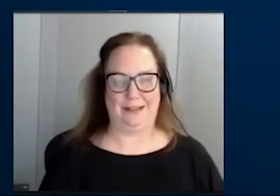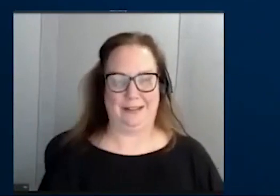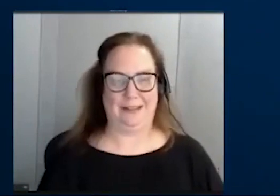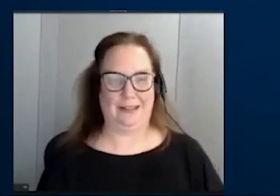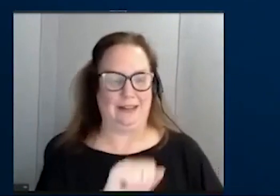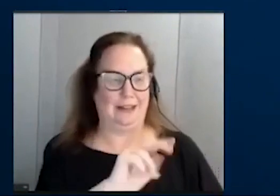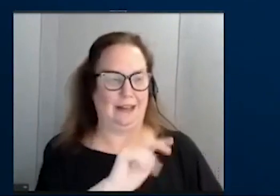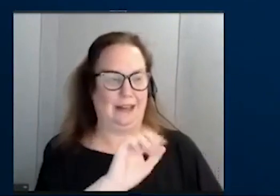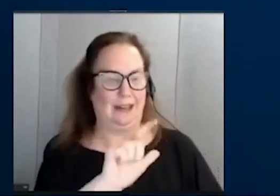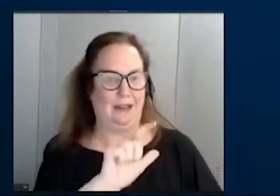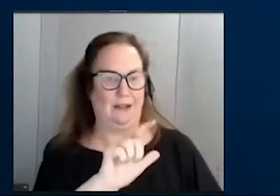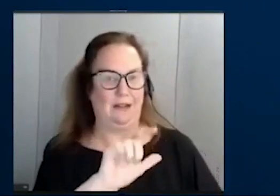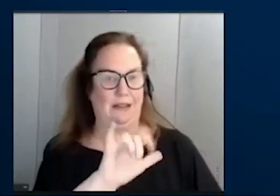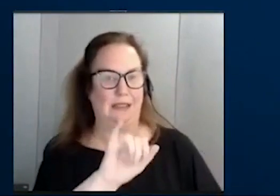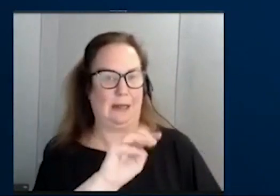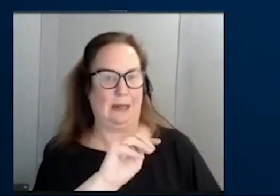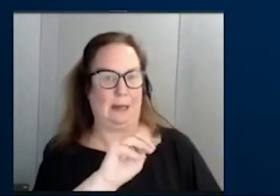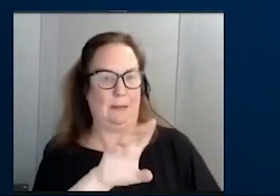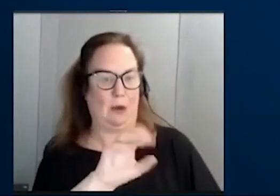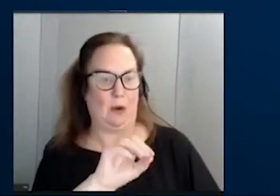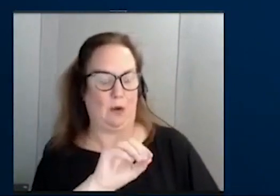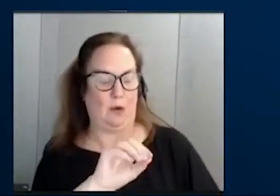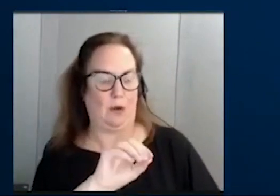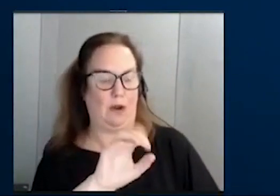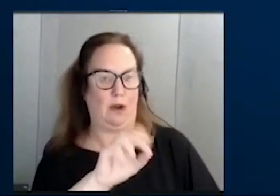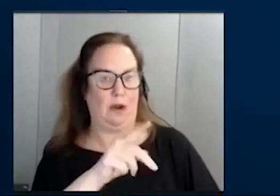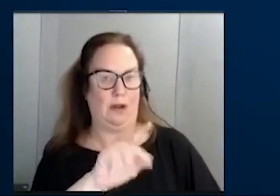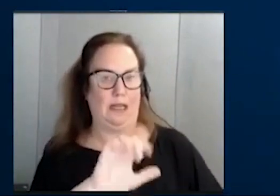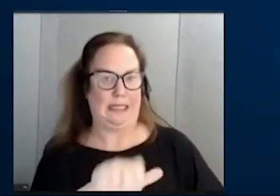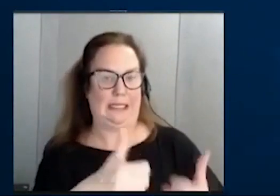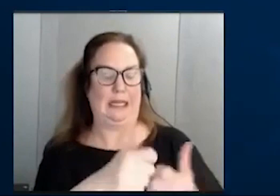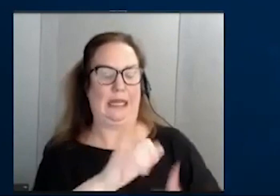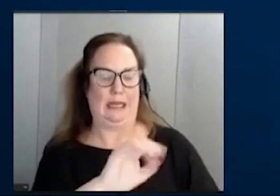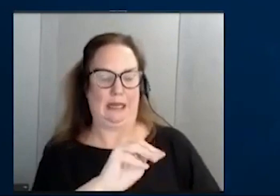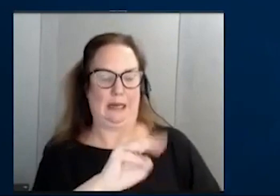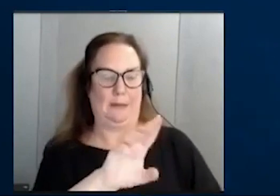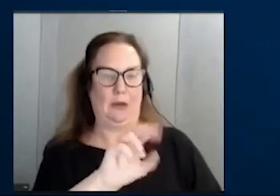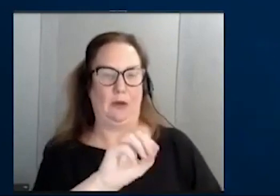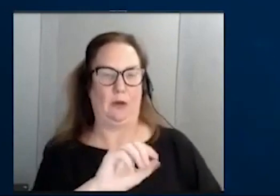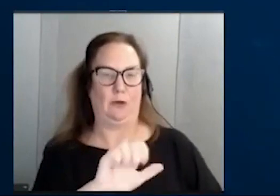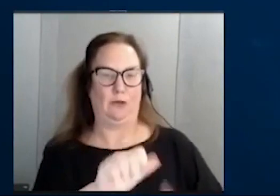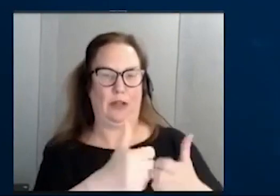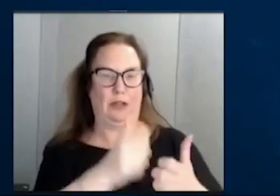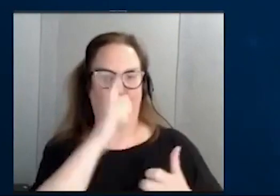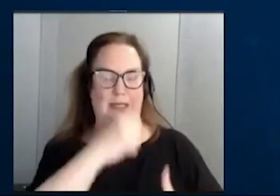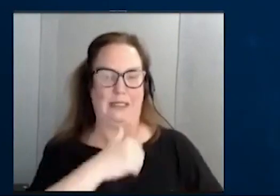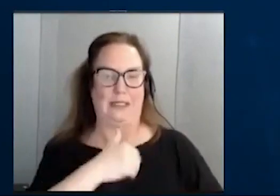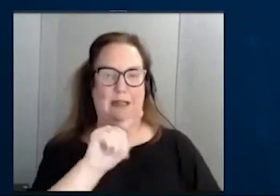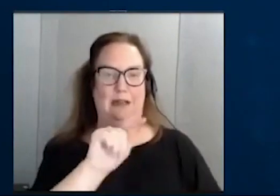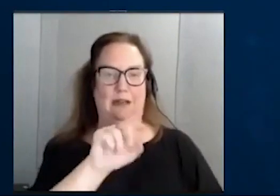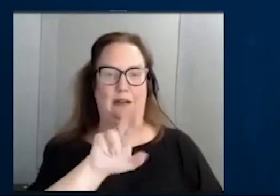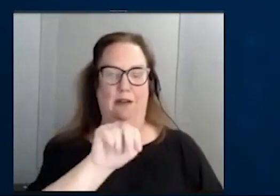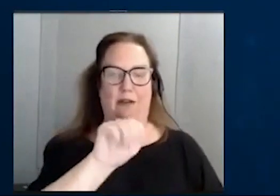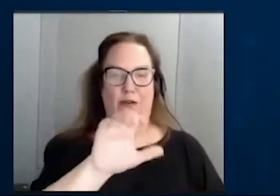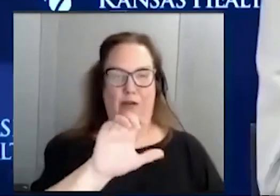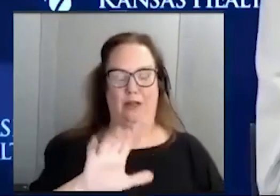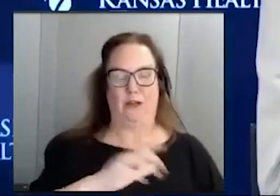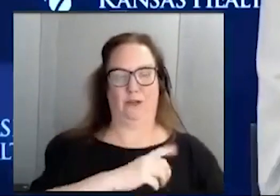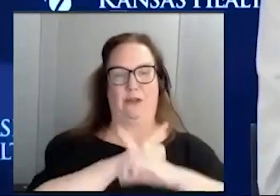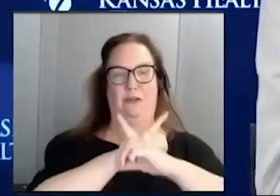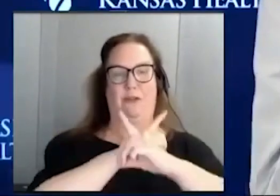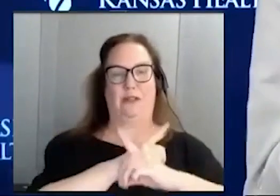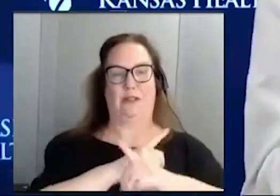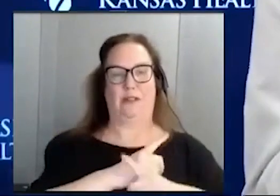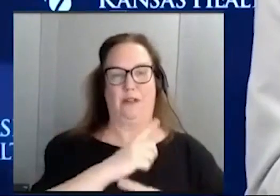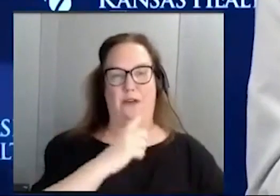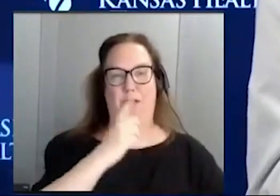to it, immunocompromised, though? I mean, He's immunochallenged because Okay. he's got this trach, and so one of your big defenses in your body is your upper airway, your nose, your mouth.